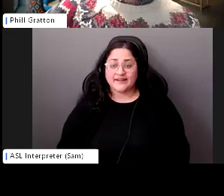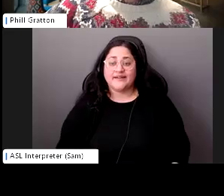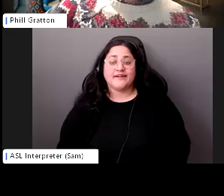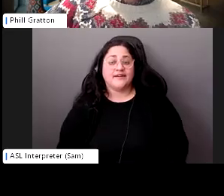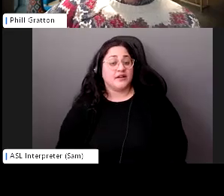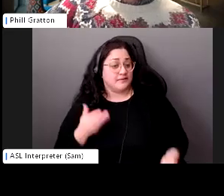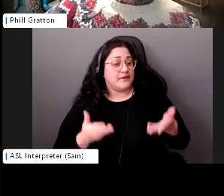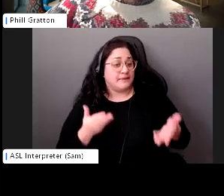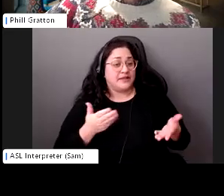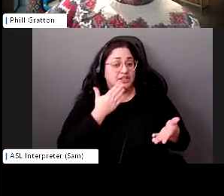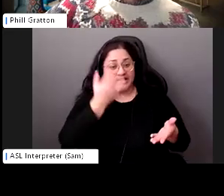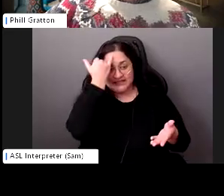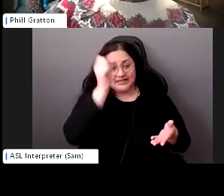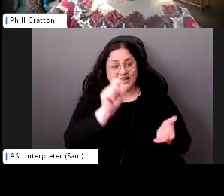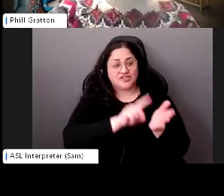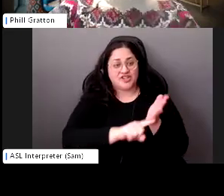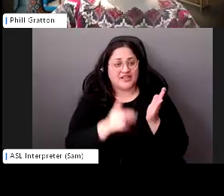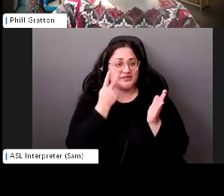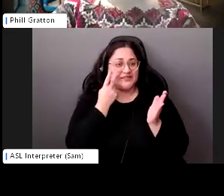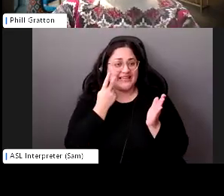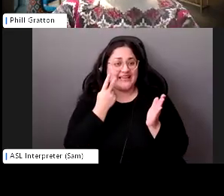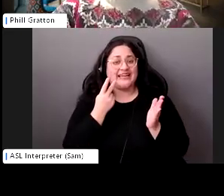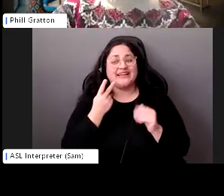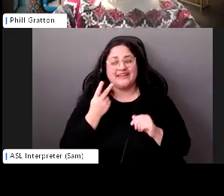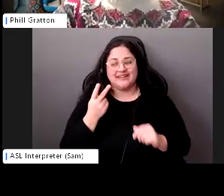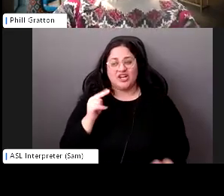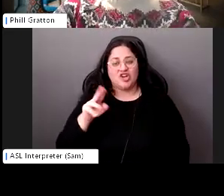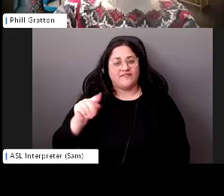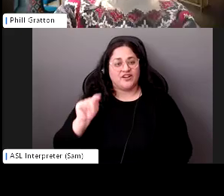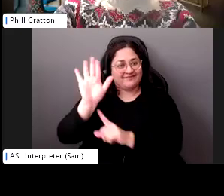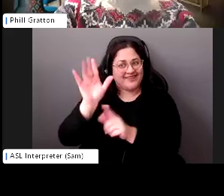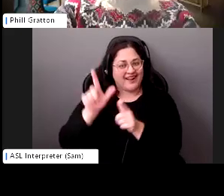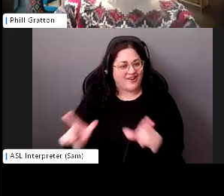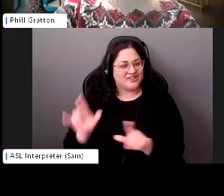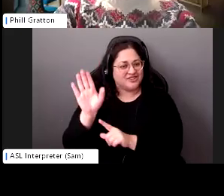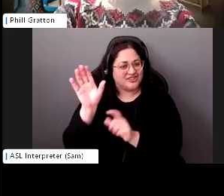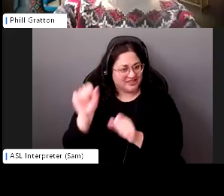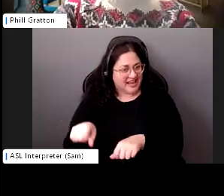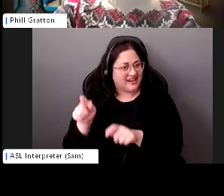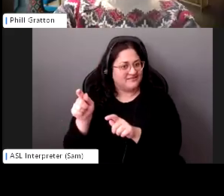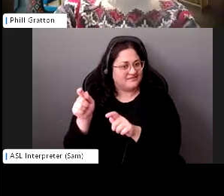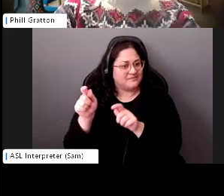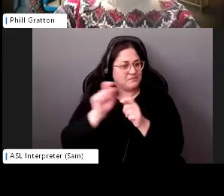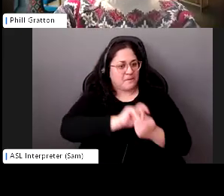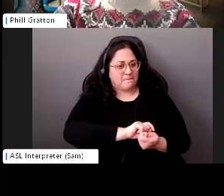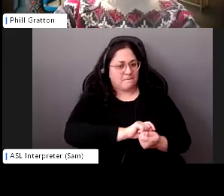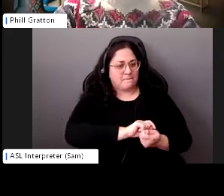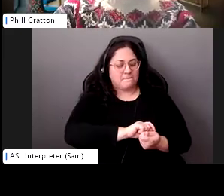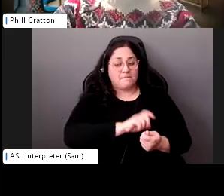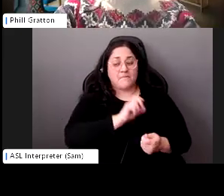check it a little bit. Yeah, we can And the other absolutely do that. that could you feed that into Google Translate and see what came